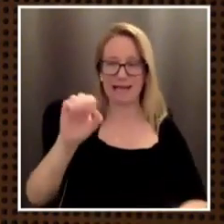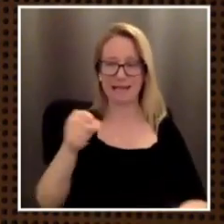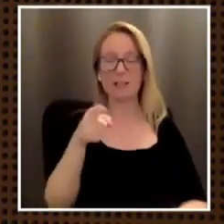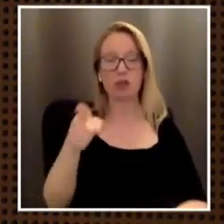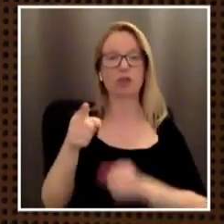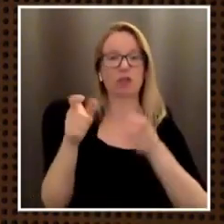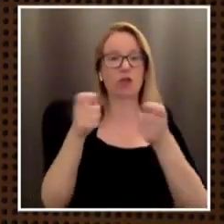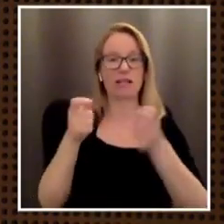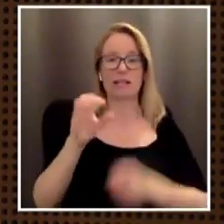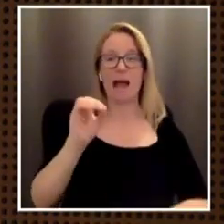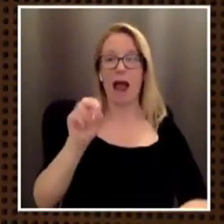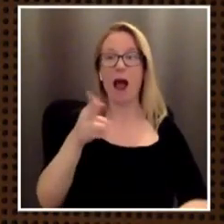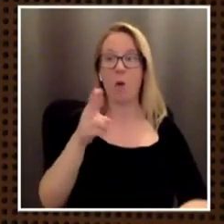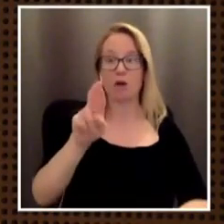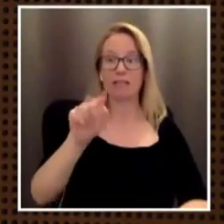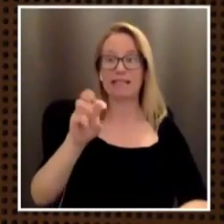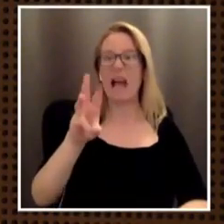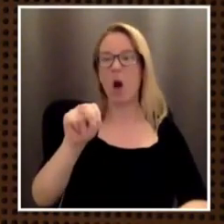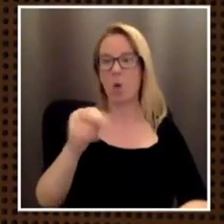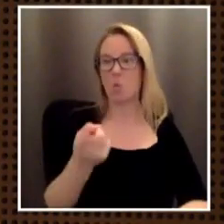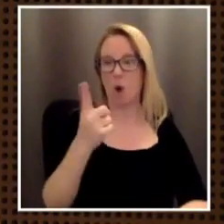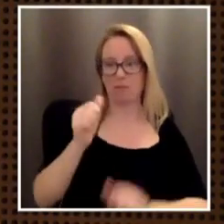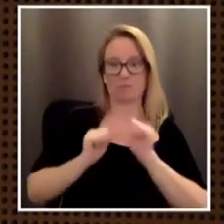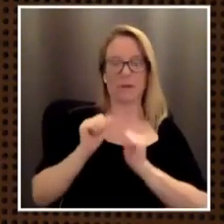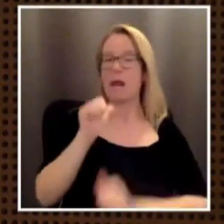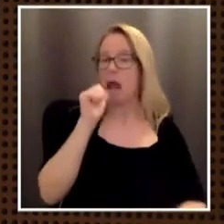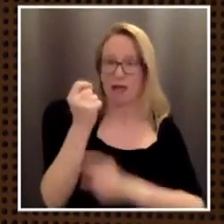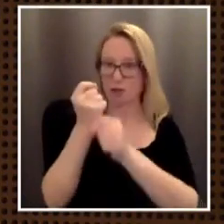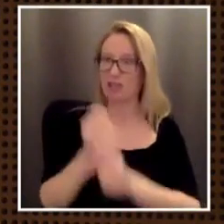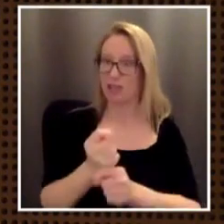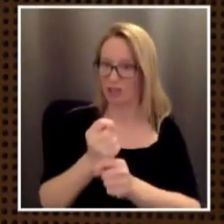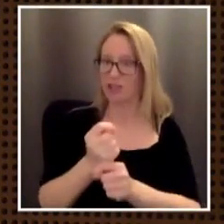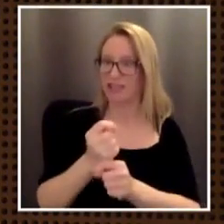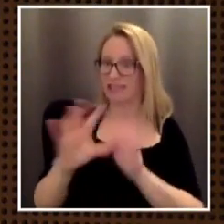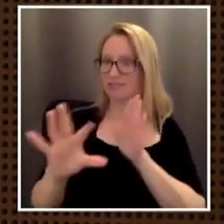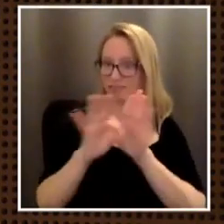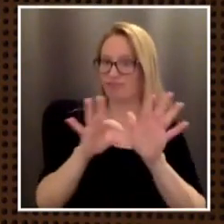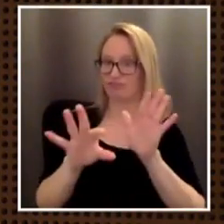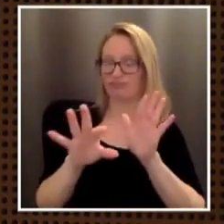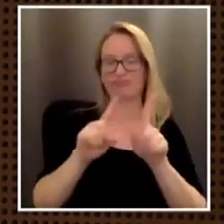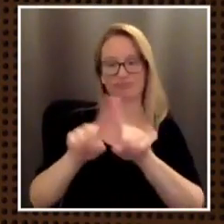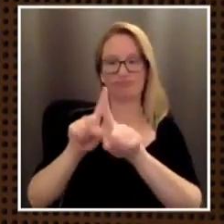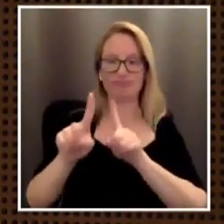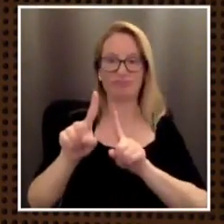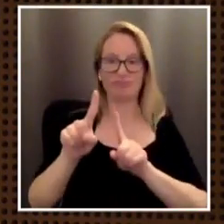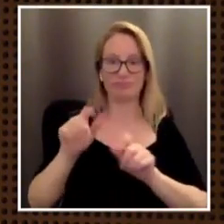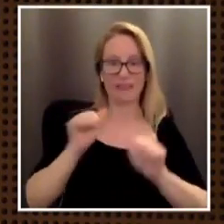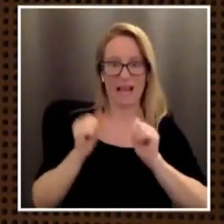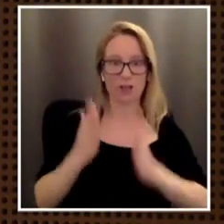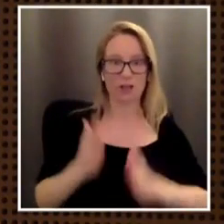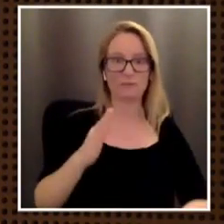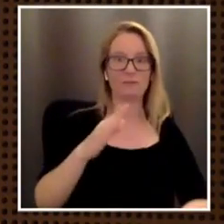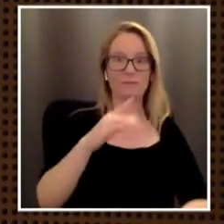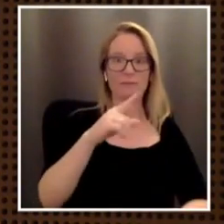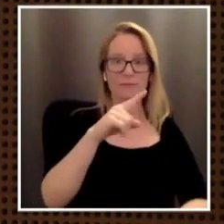of Our Town. It was non-traditionally cast. Black George, white